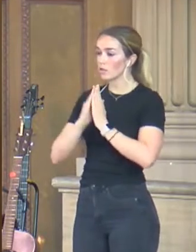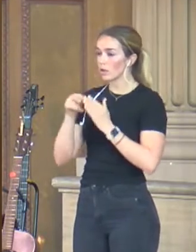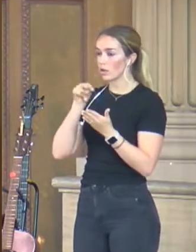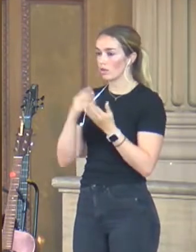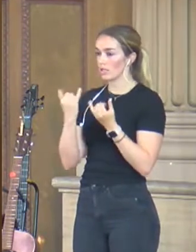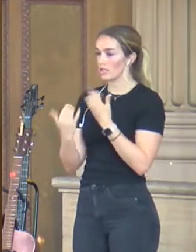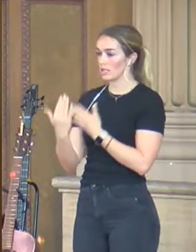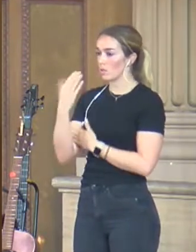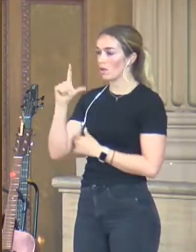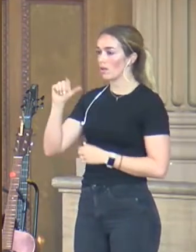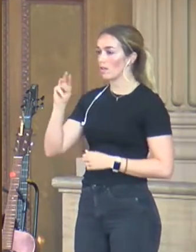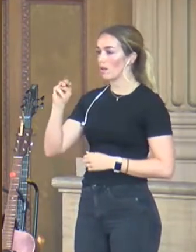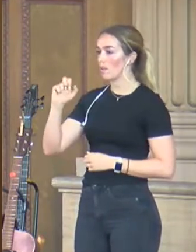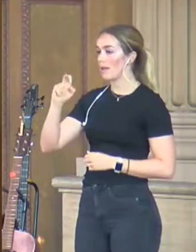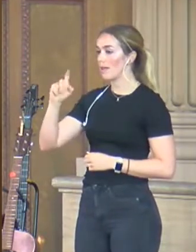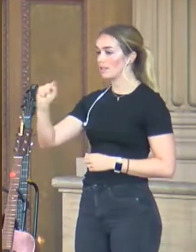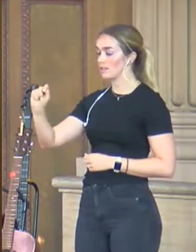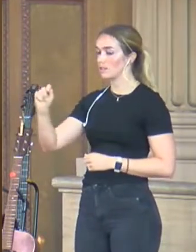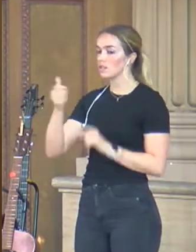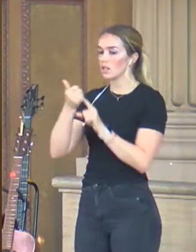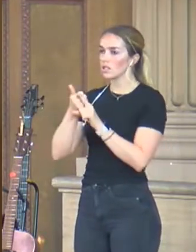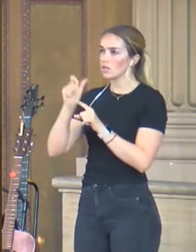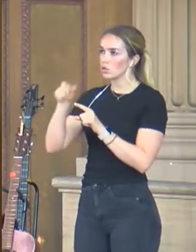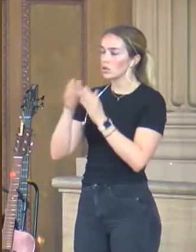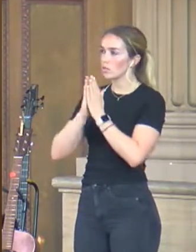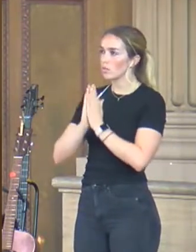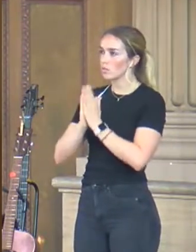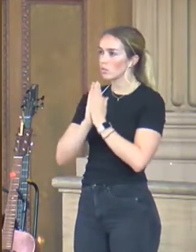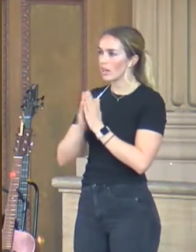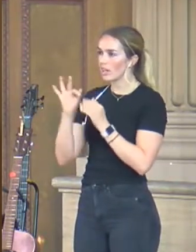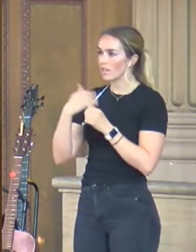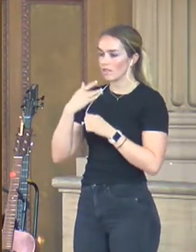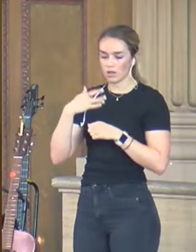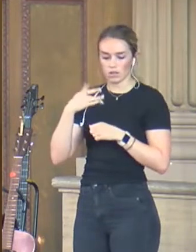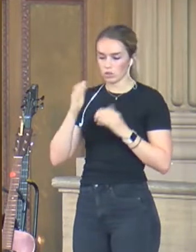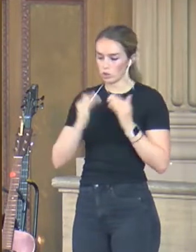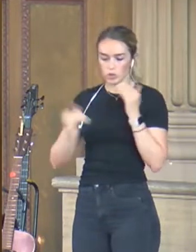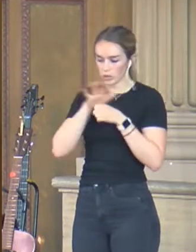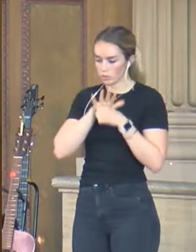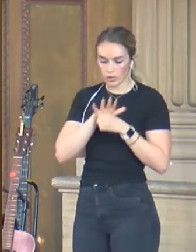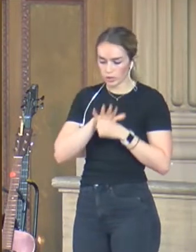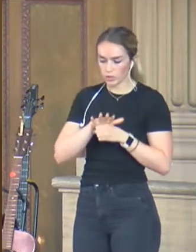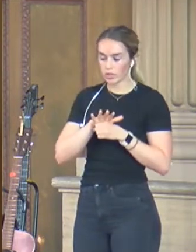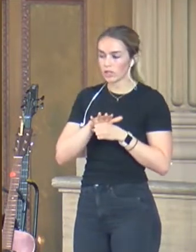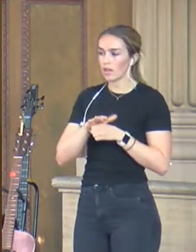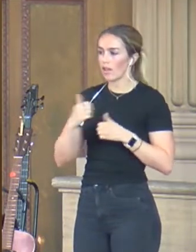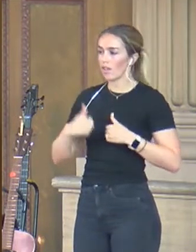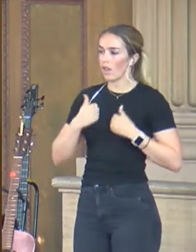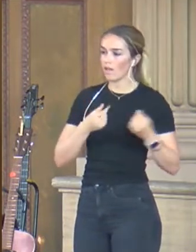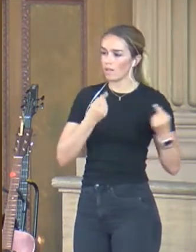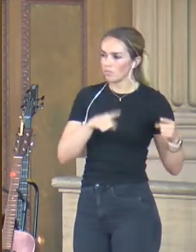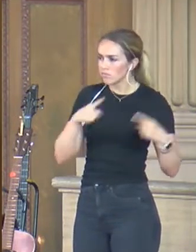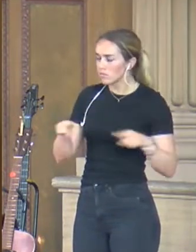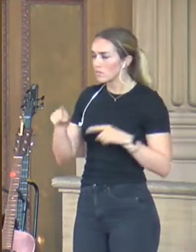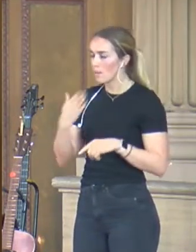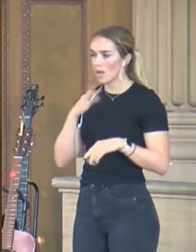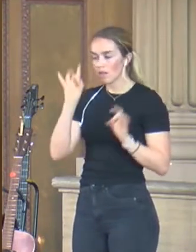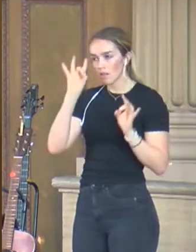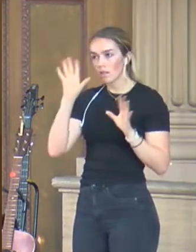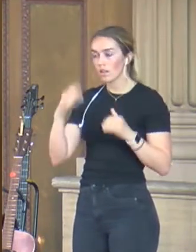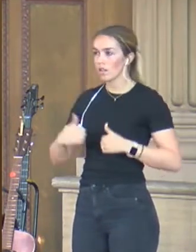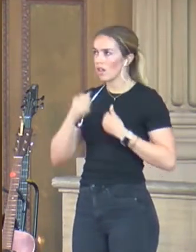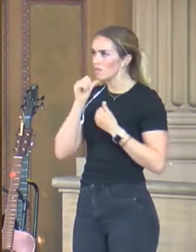this prayer of lament, is the type that we're supposed to pray when the pressure is high. When things go badly, when hope is low, when life